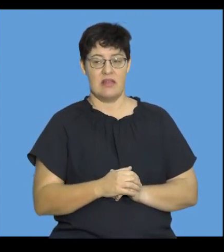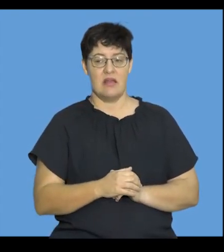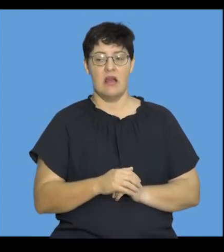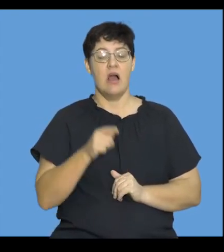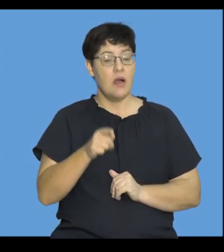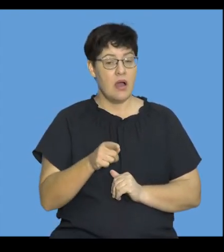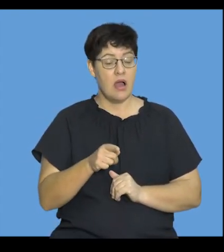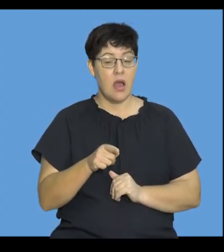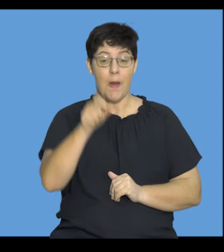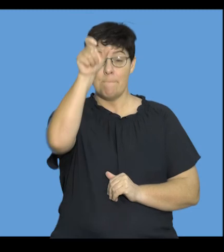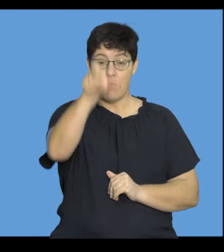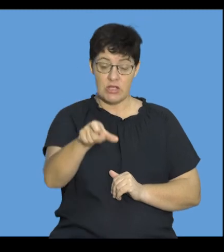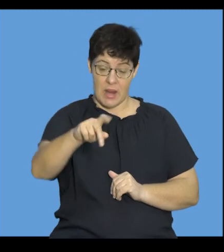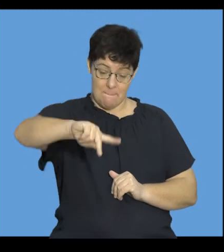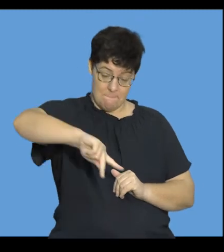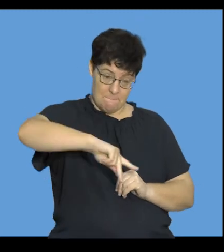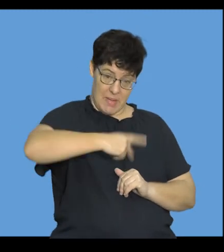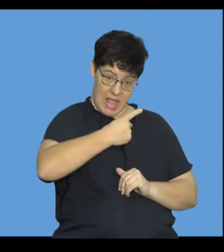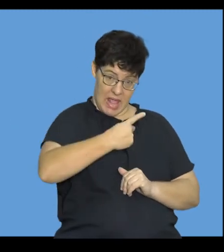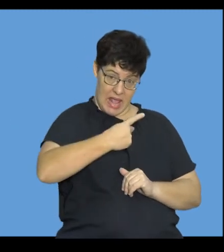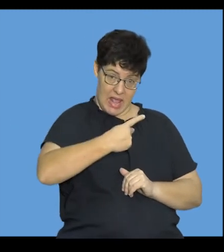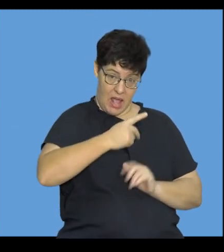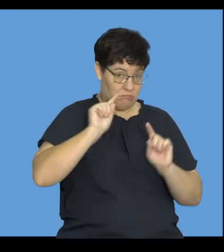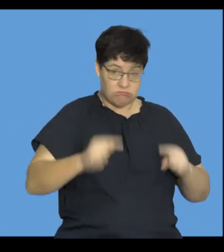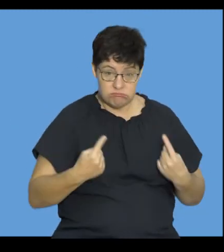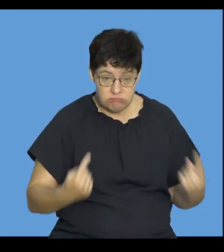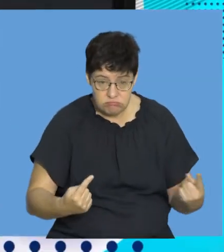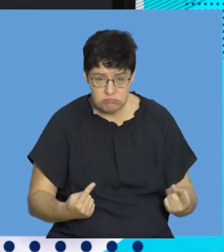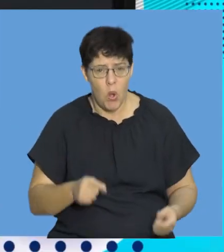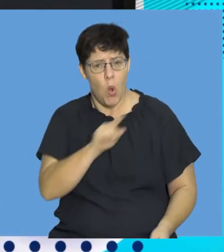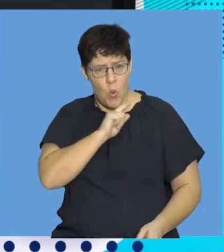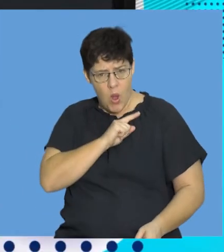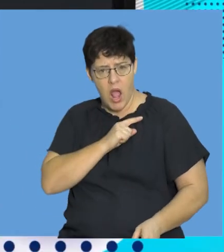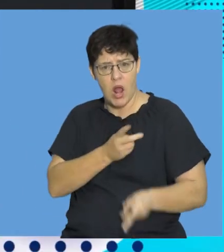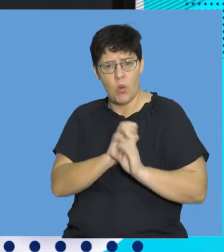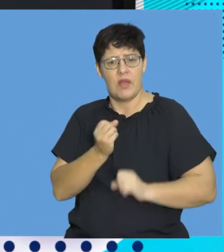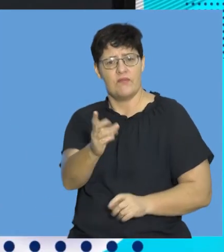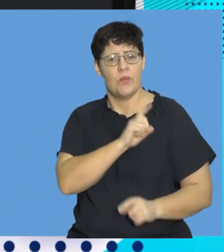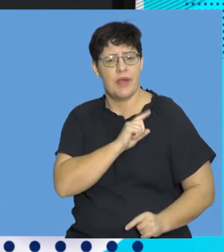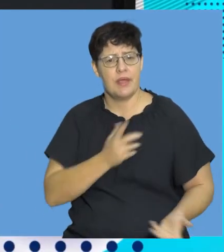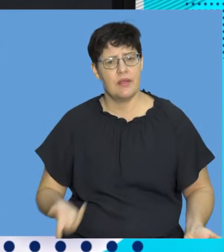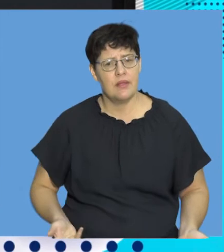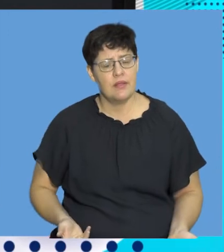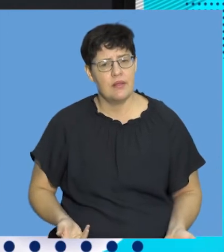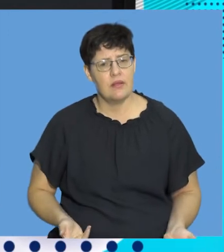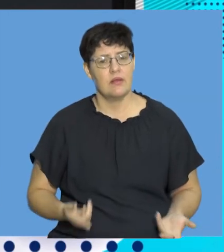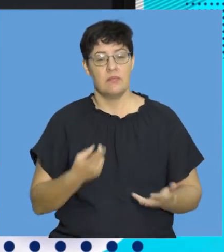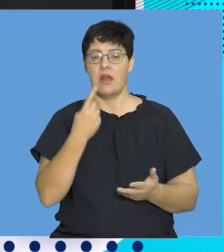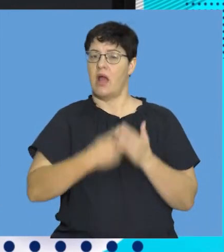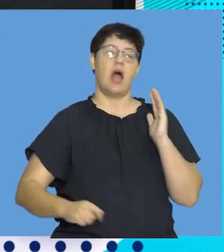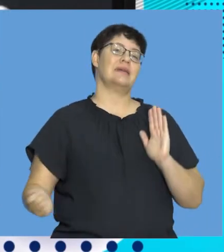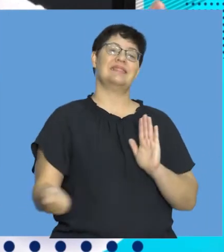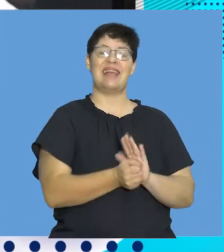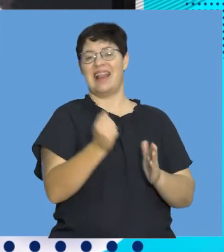customer who cannot afford to pay you back. Okay? So look at the emphasis. It's not just a case